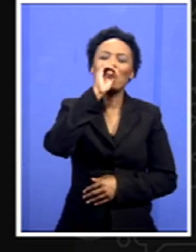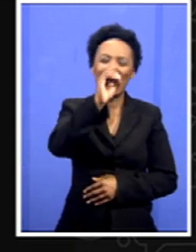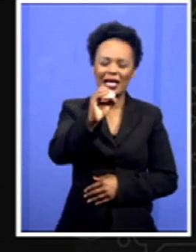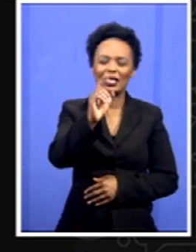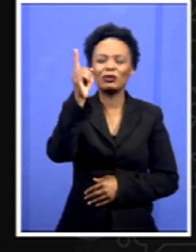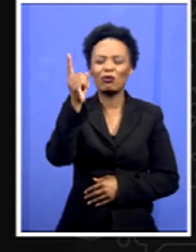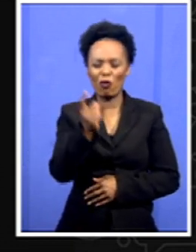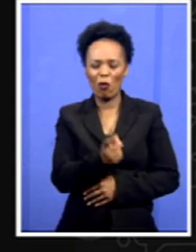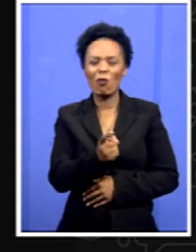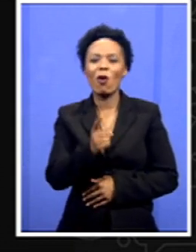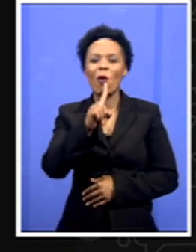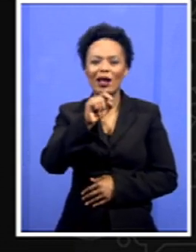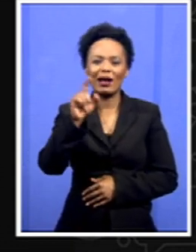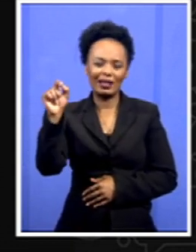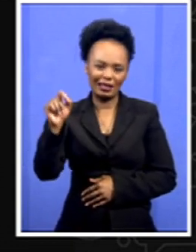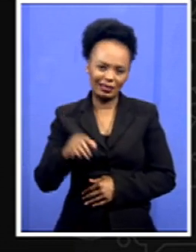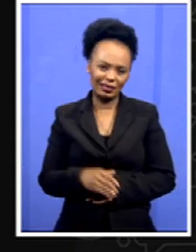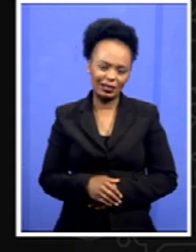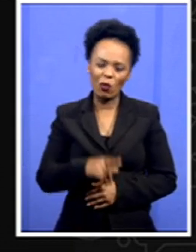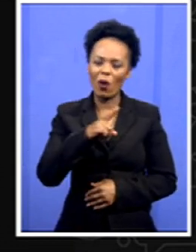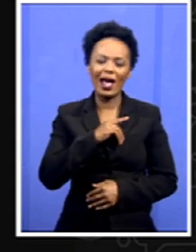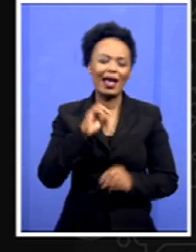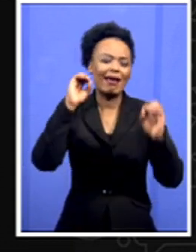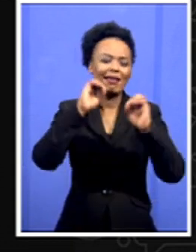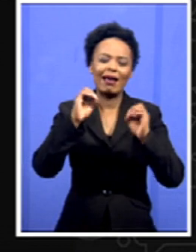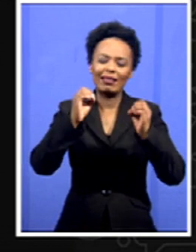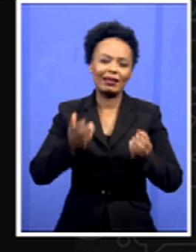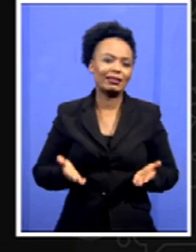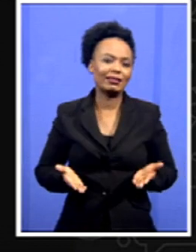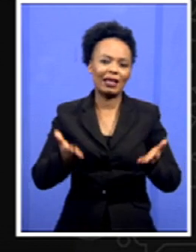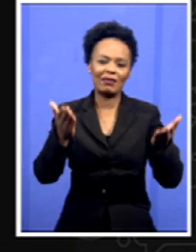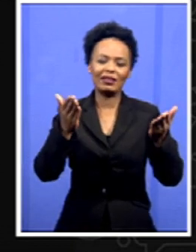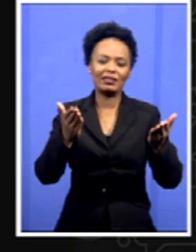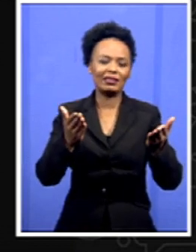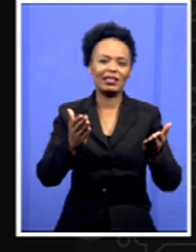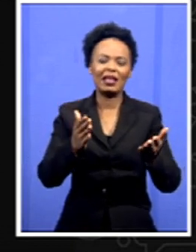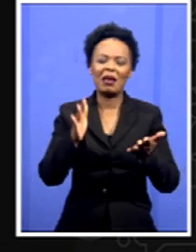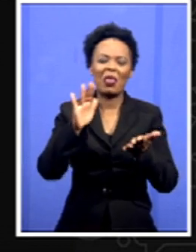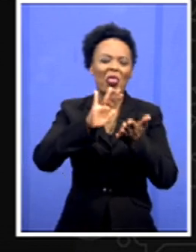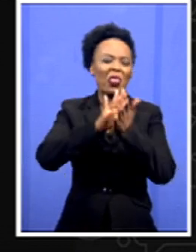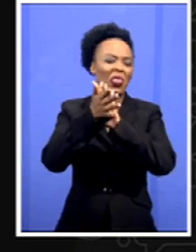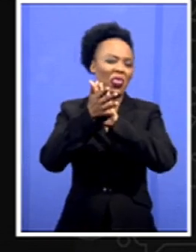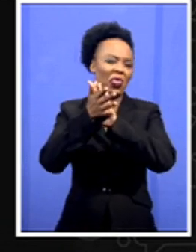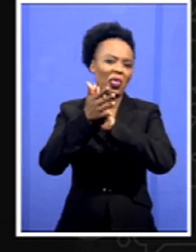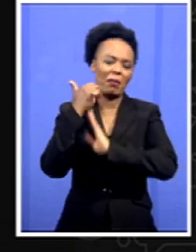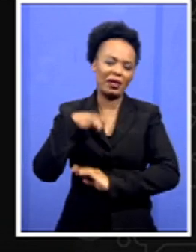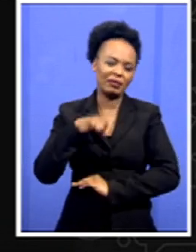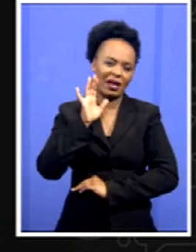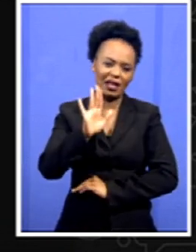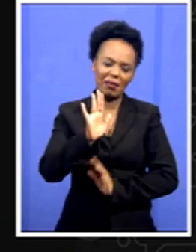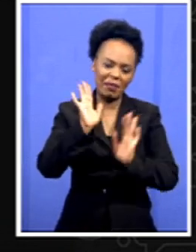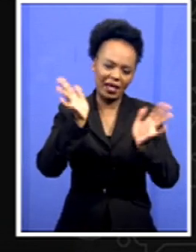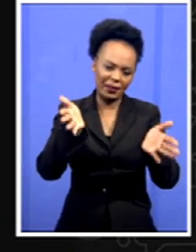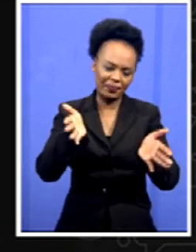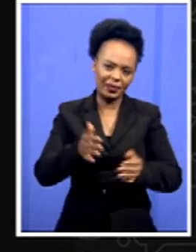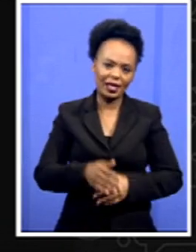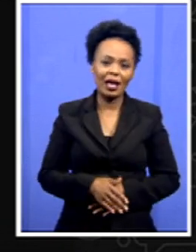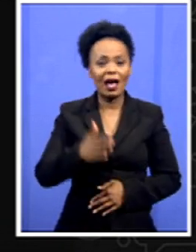nothing serviceable and working in this municipality. It's just a failed municipality. Thank you so much. Hello, South Africa.